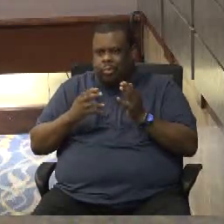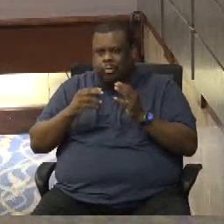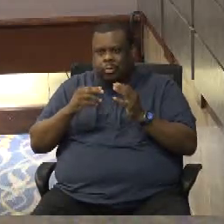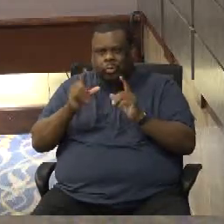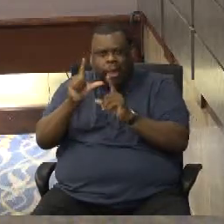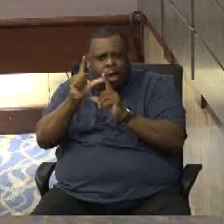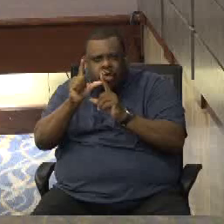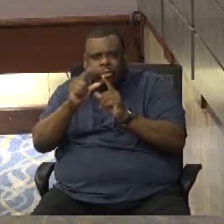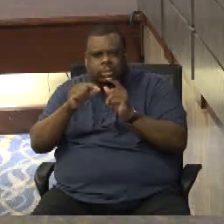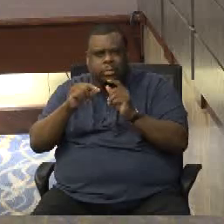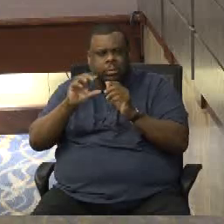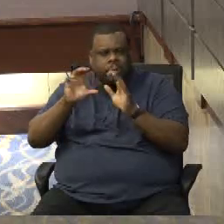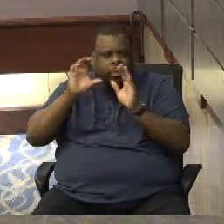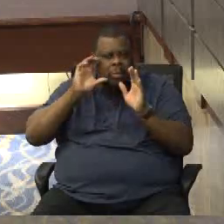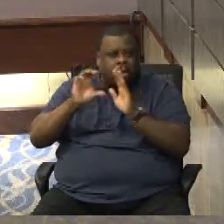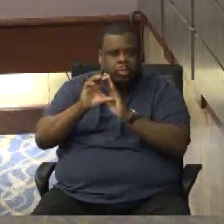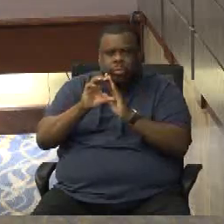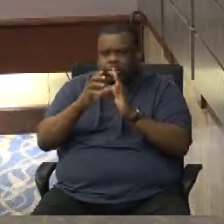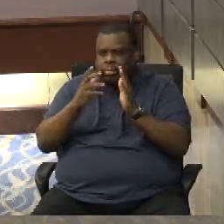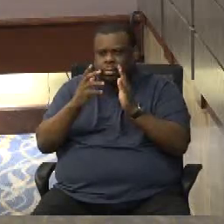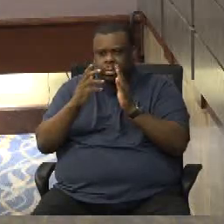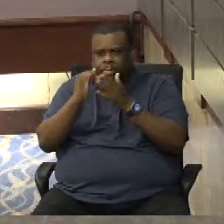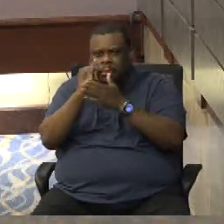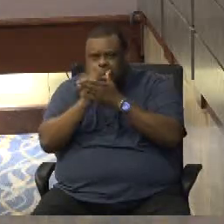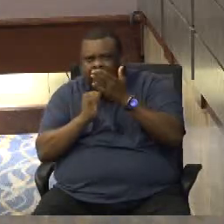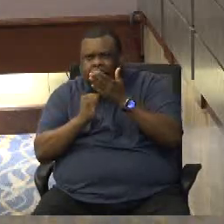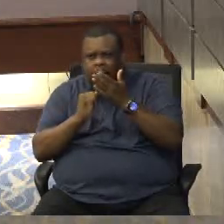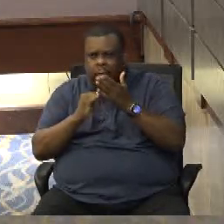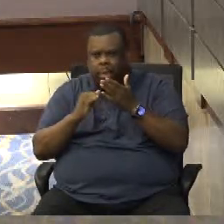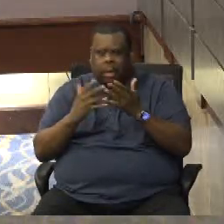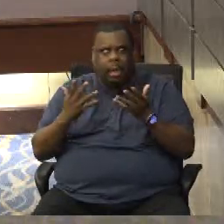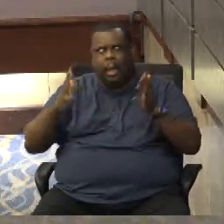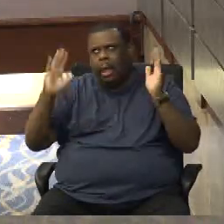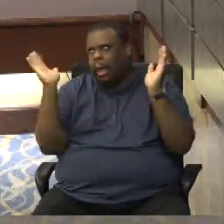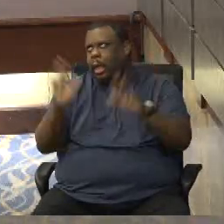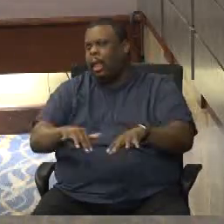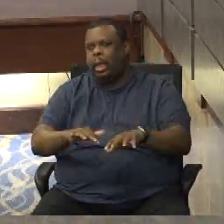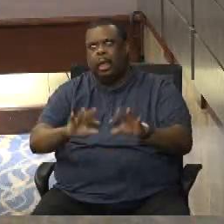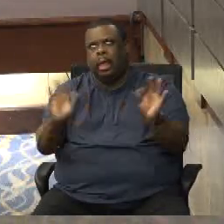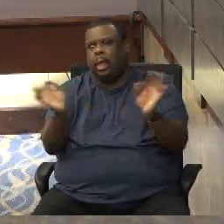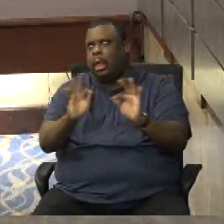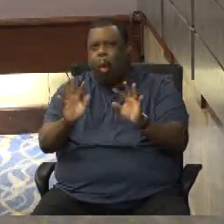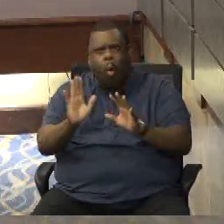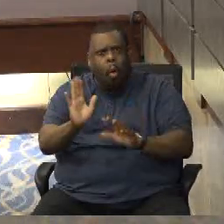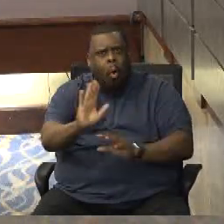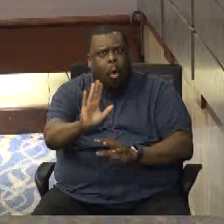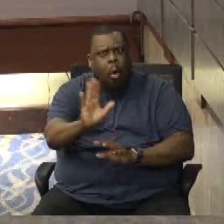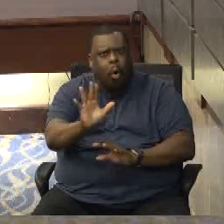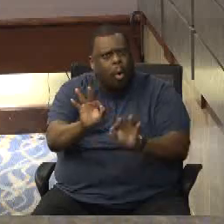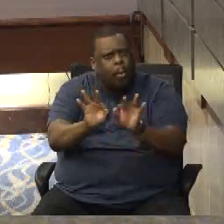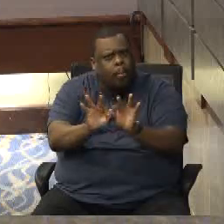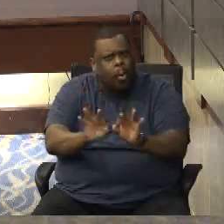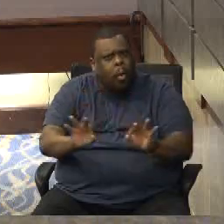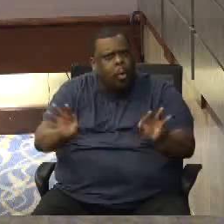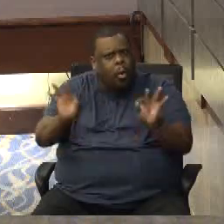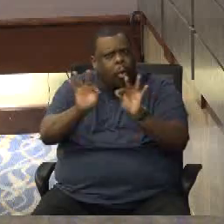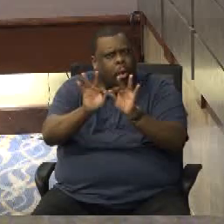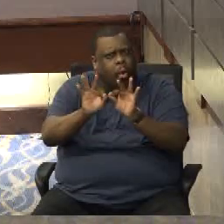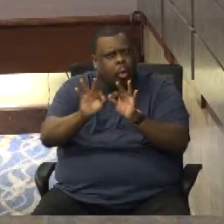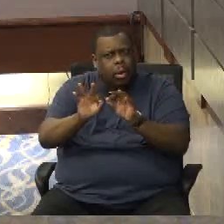color of an image means something. You said you didn't want the